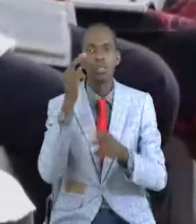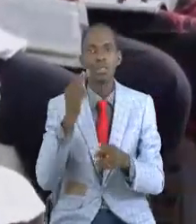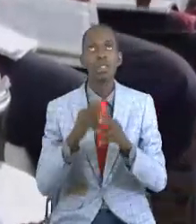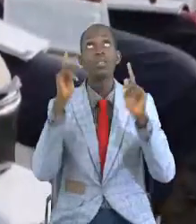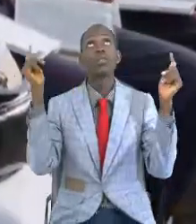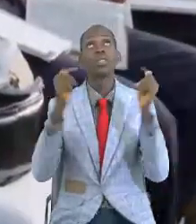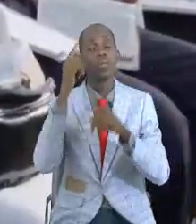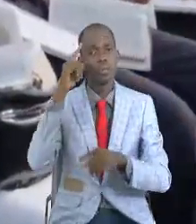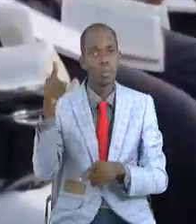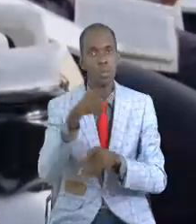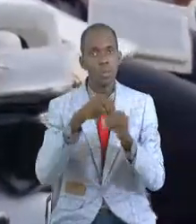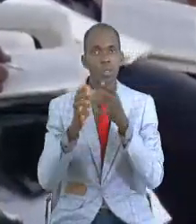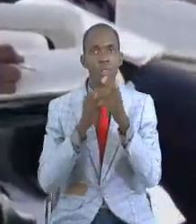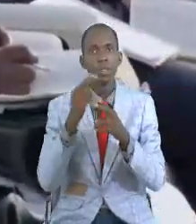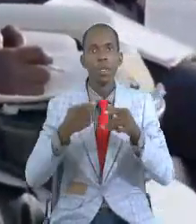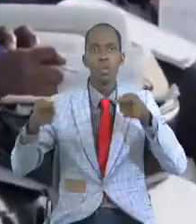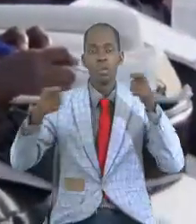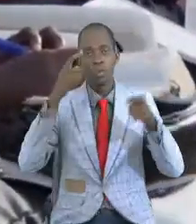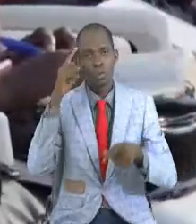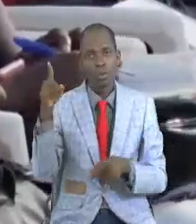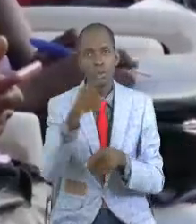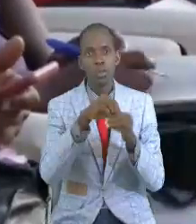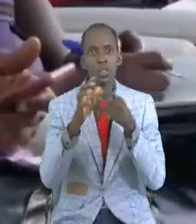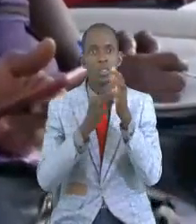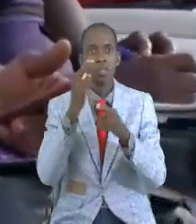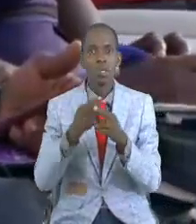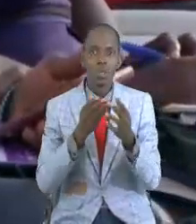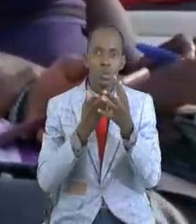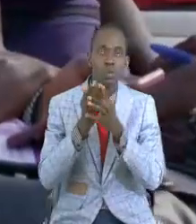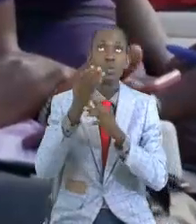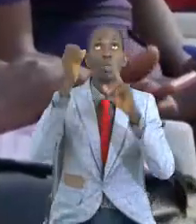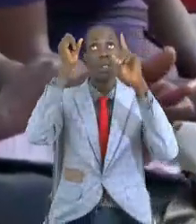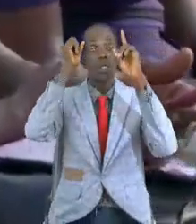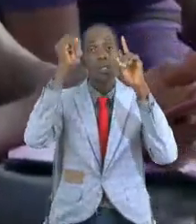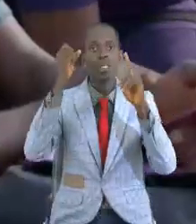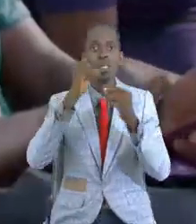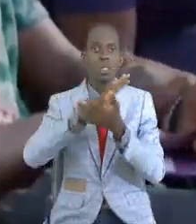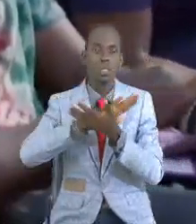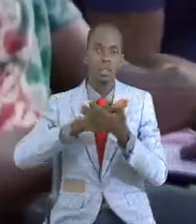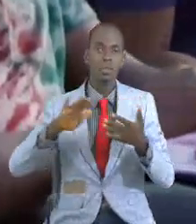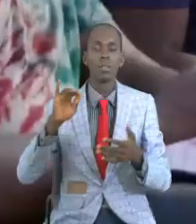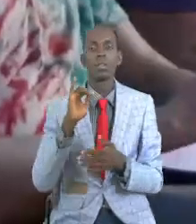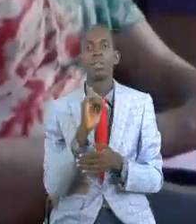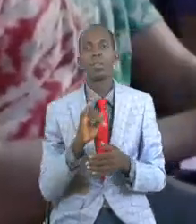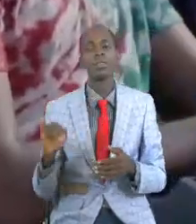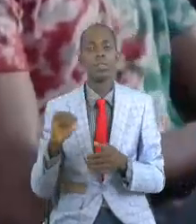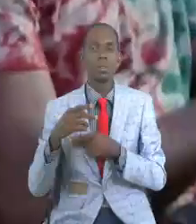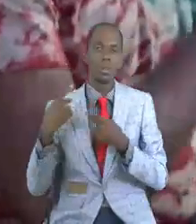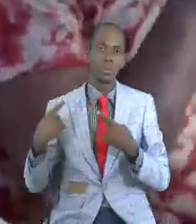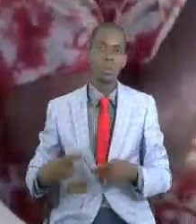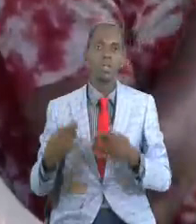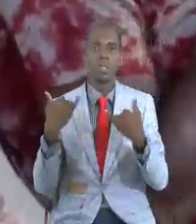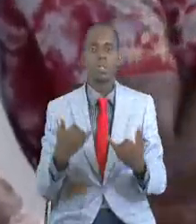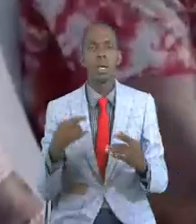Yeah. Dominion has come. Yeah. Through his sanctifying priesthood. We're coming to point number